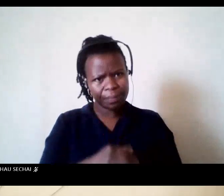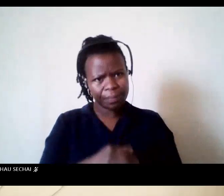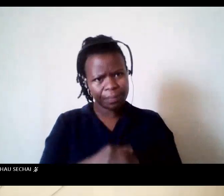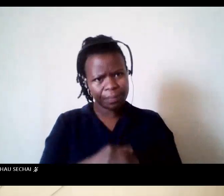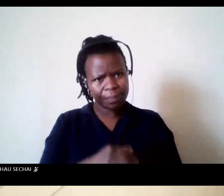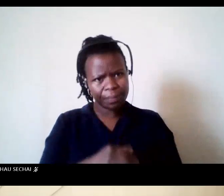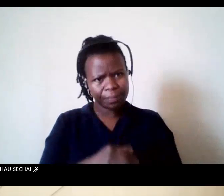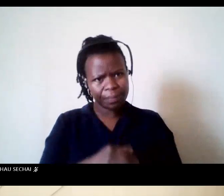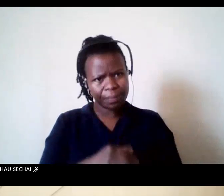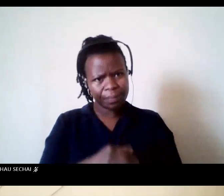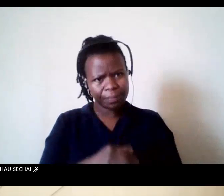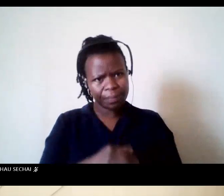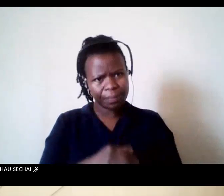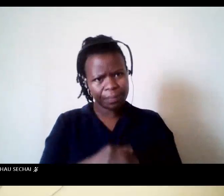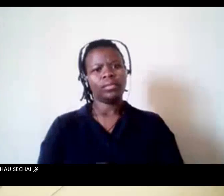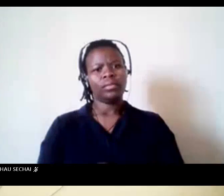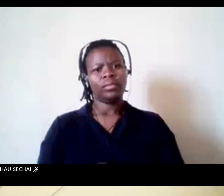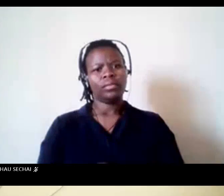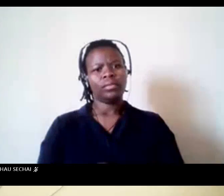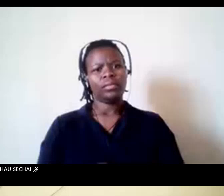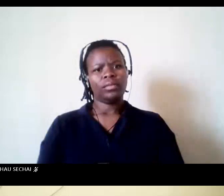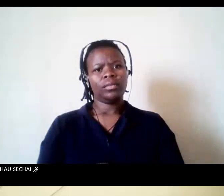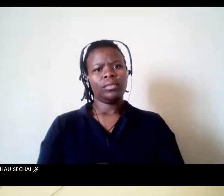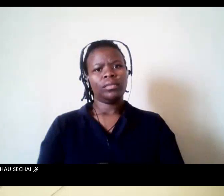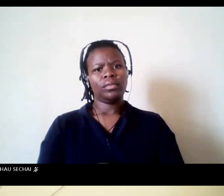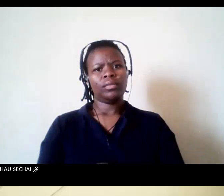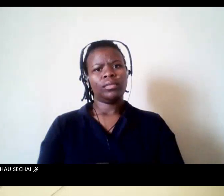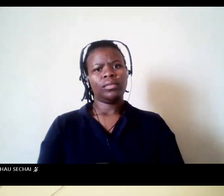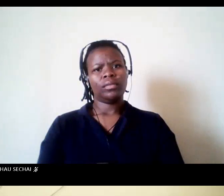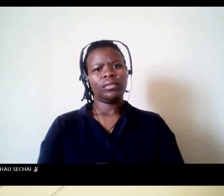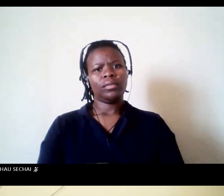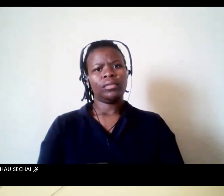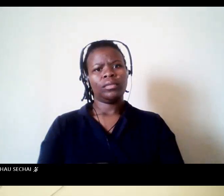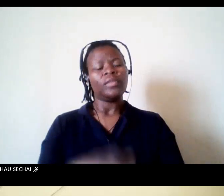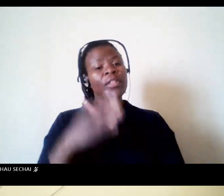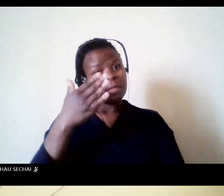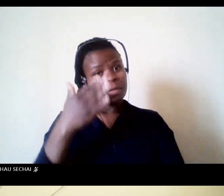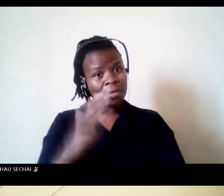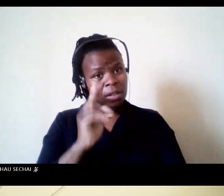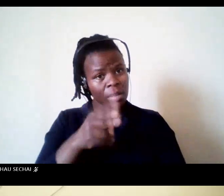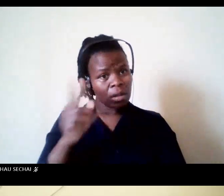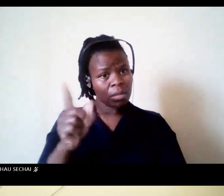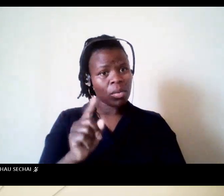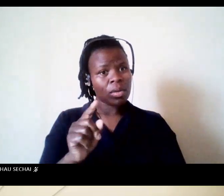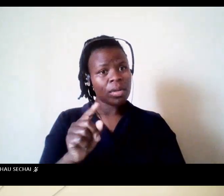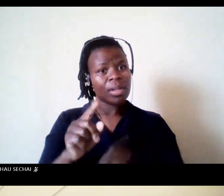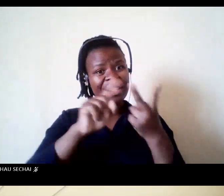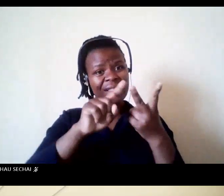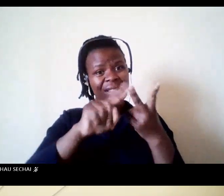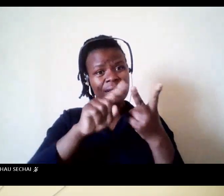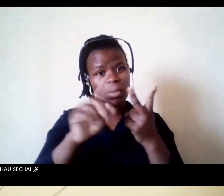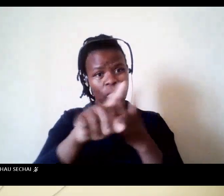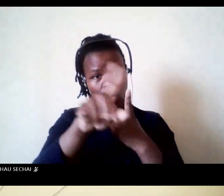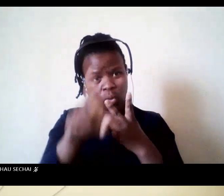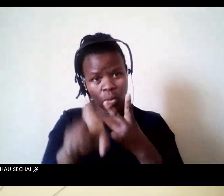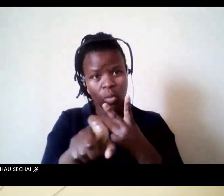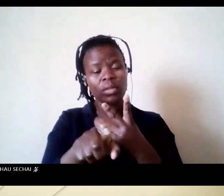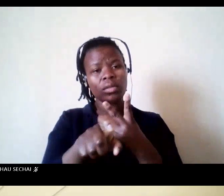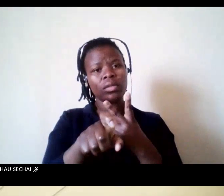in certain decision makings? And then the second question is, how did you guide